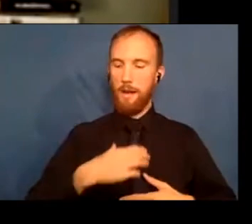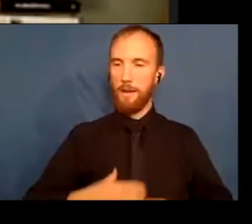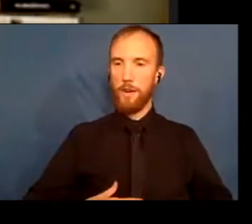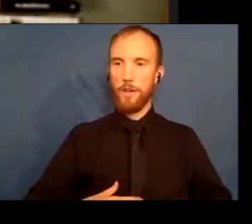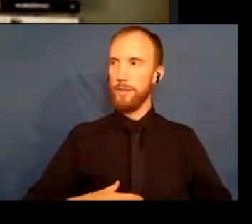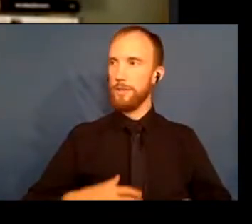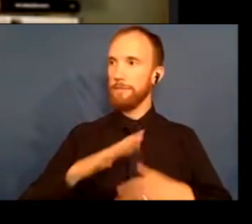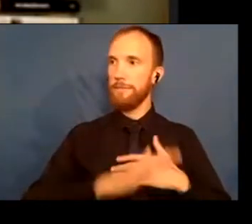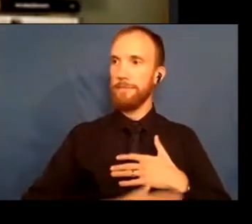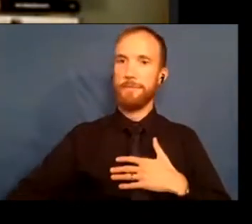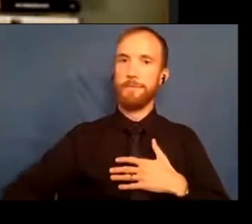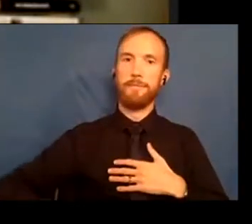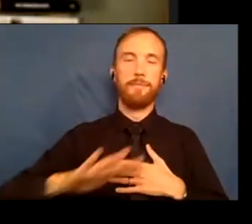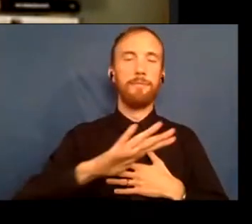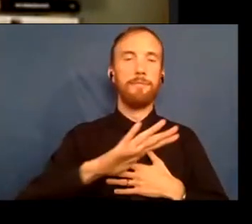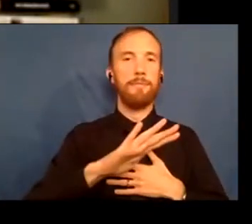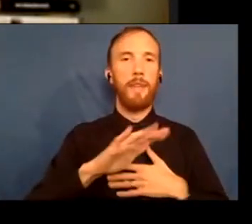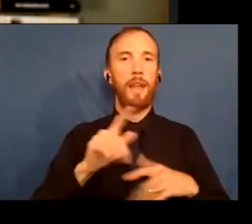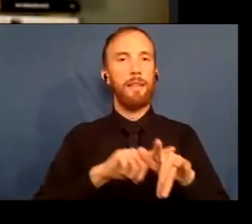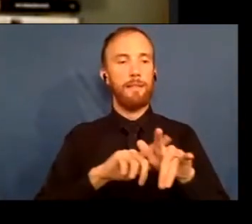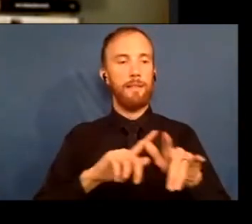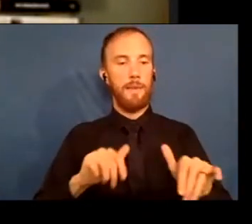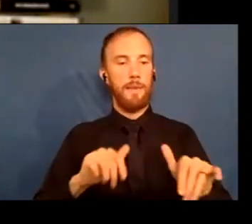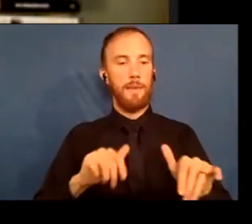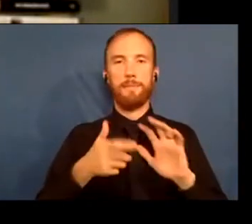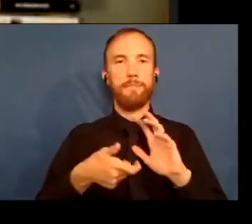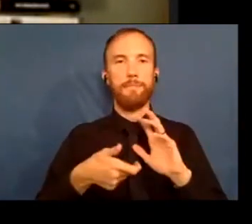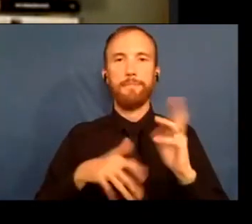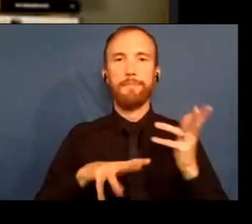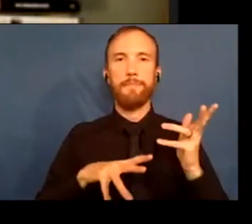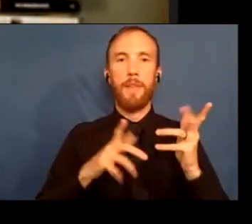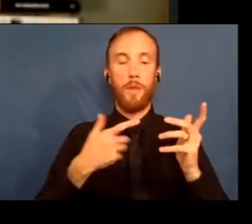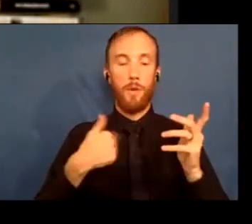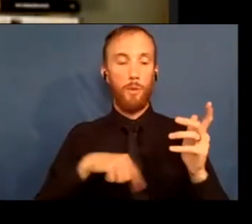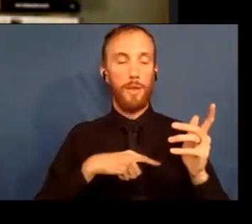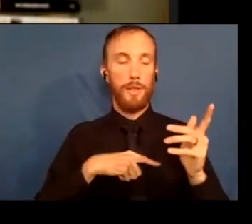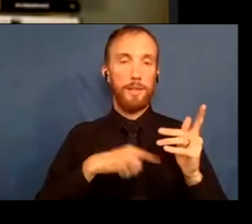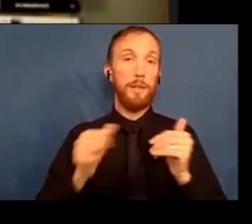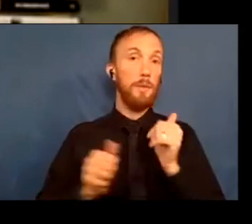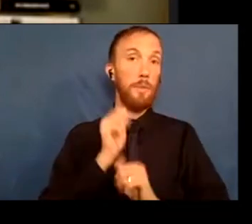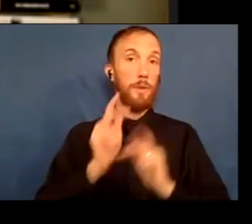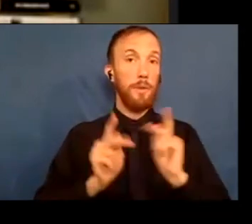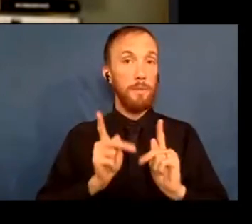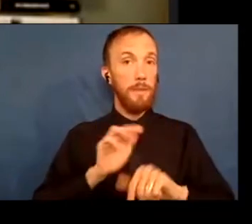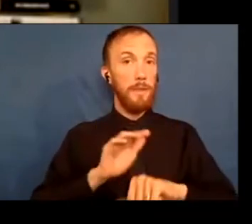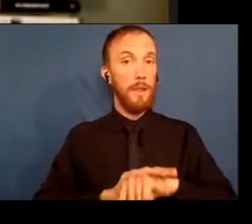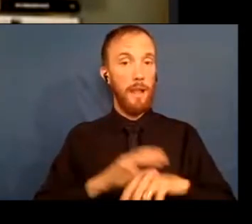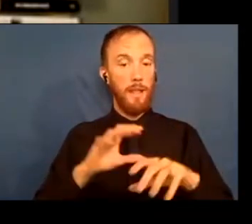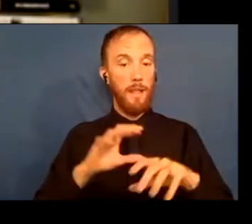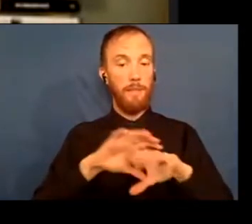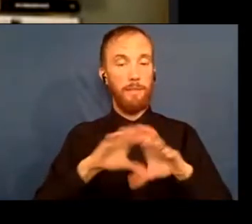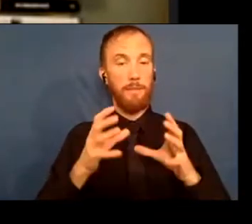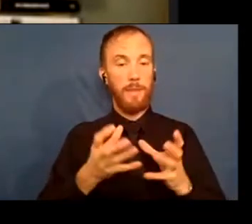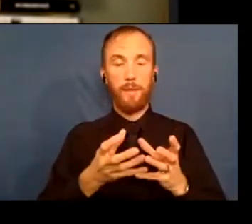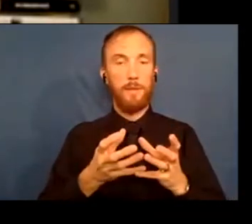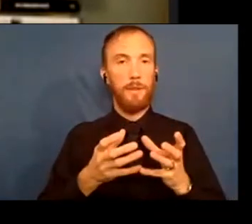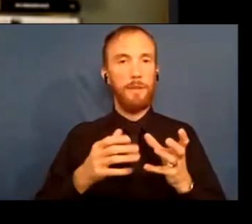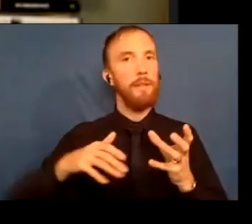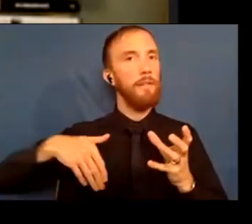we, the vast majority of the people on the planet, have not given up on the possibility of a